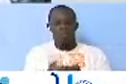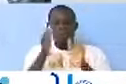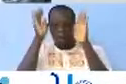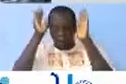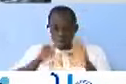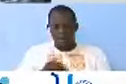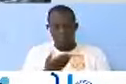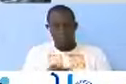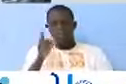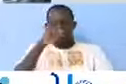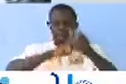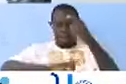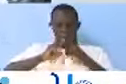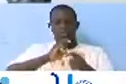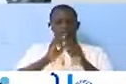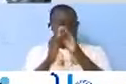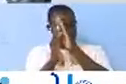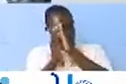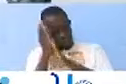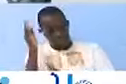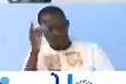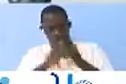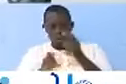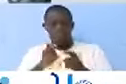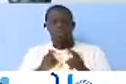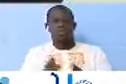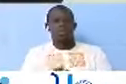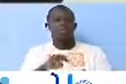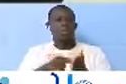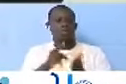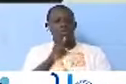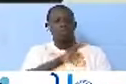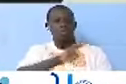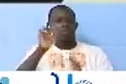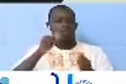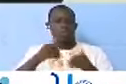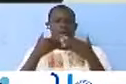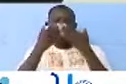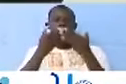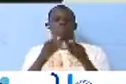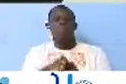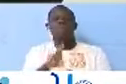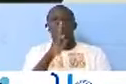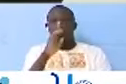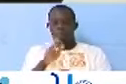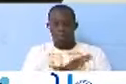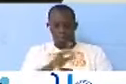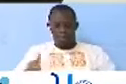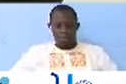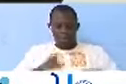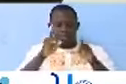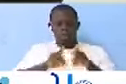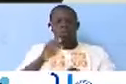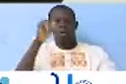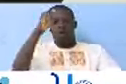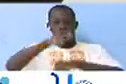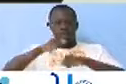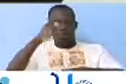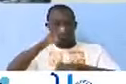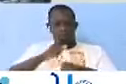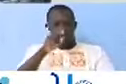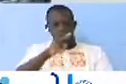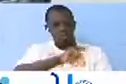praying. And then I'll sleep again. So you were not able to tell us who was involved in those tortures?